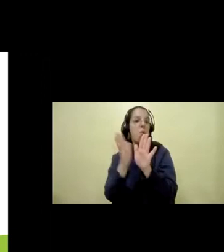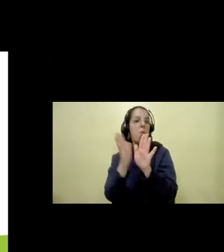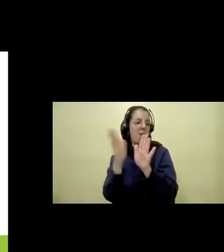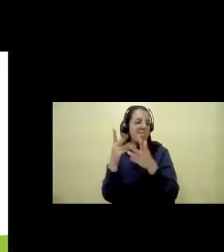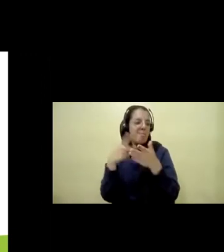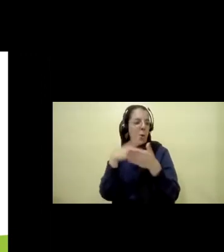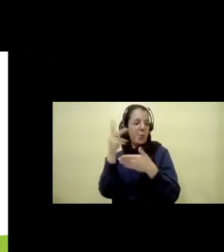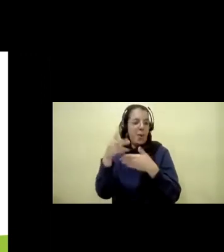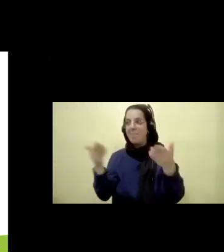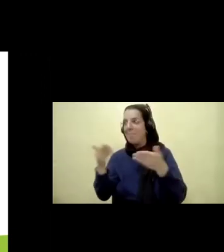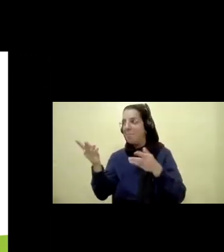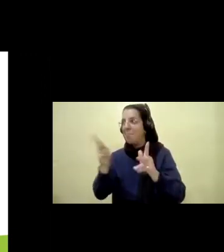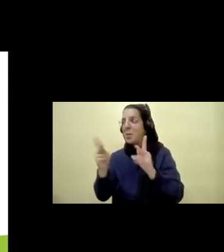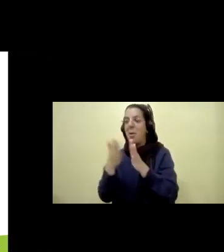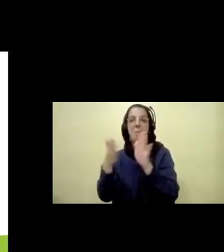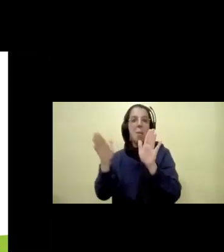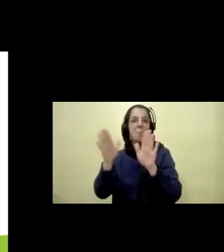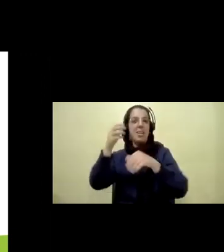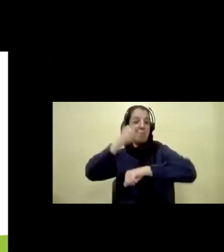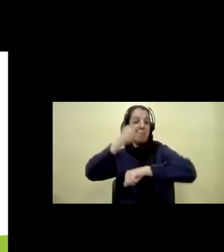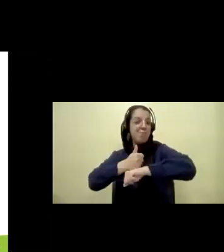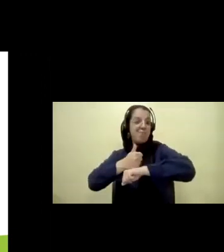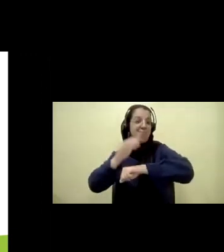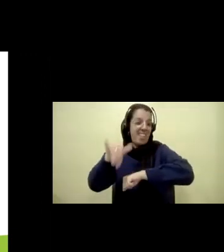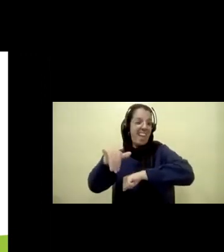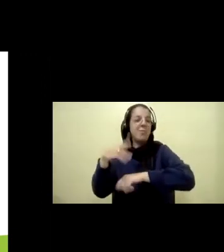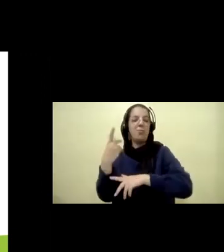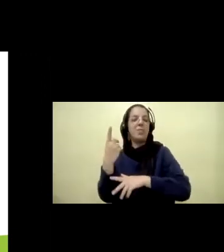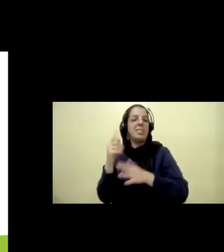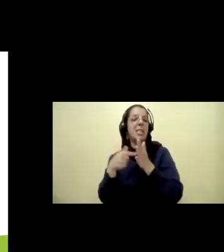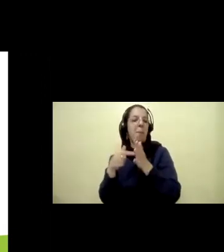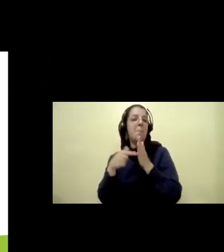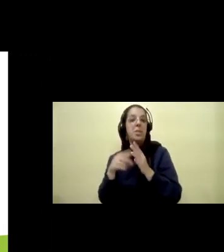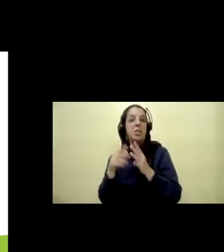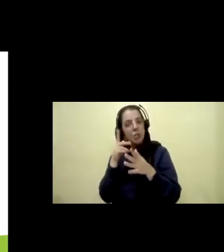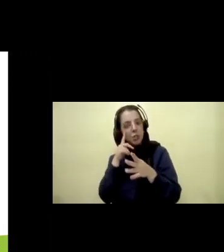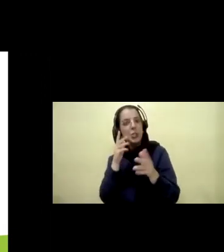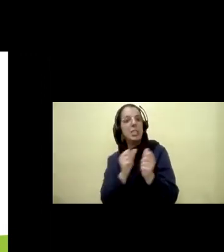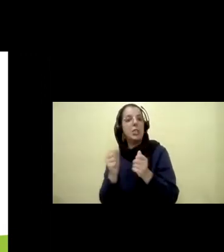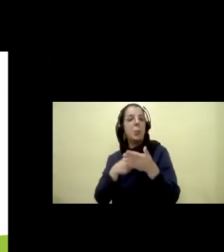So as an applicant, an artist